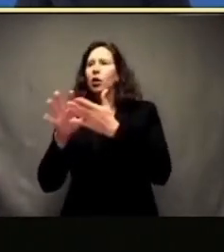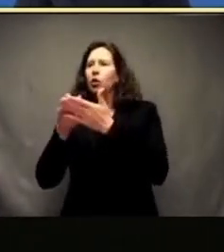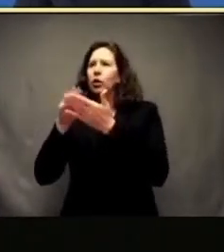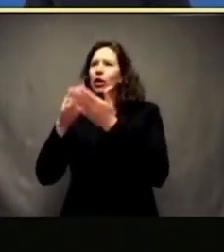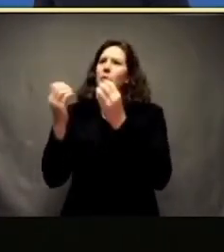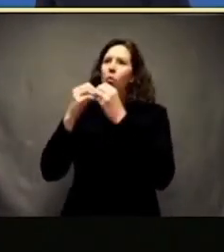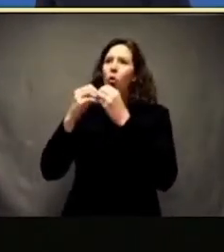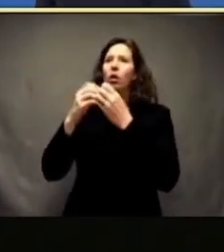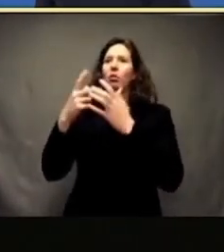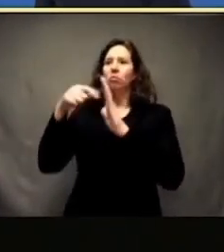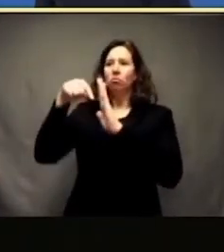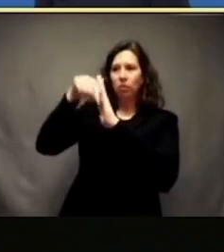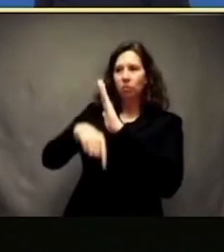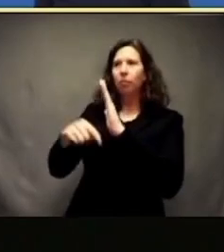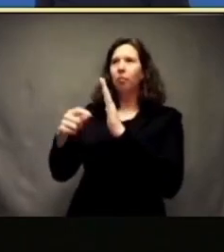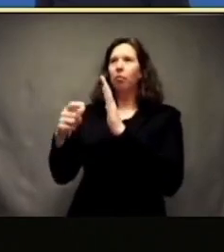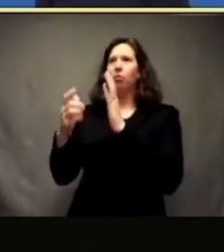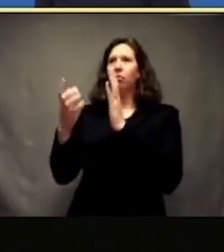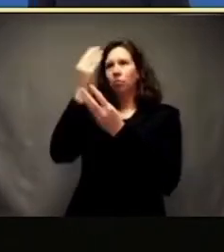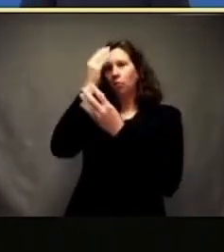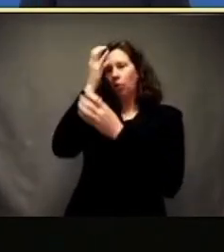concretely.